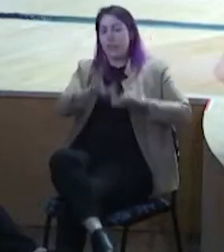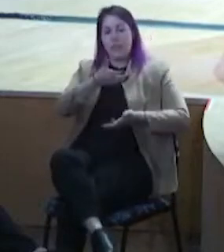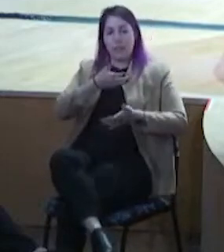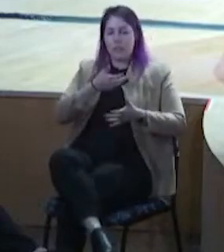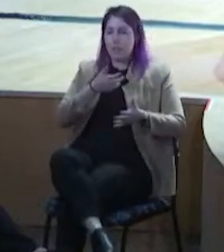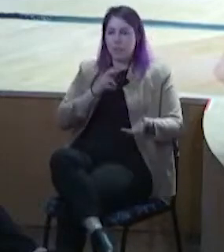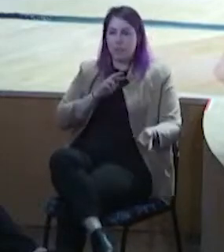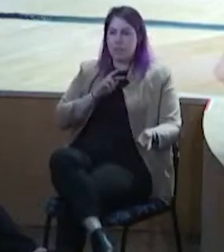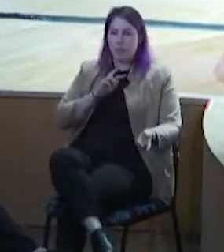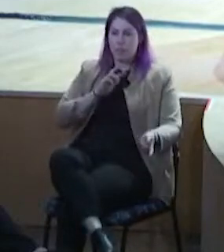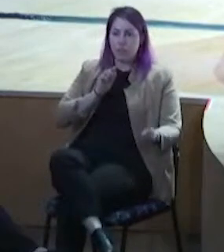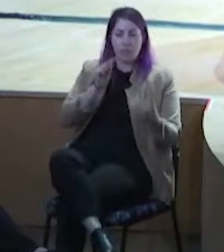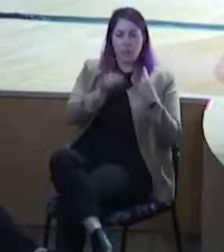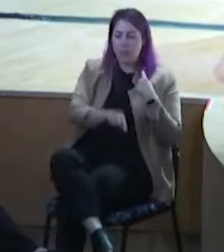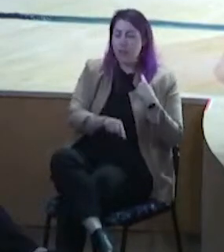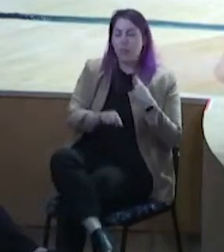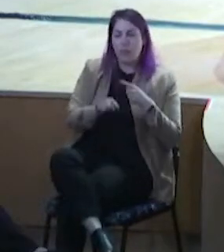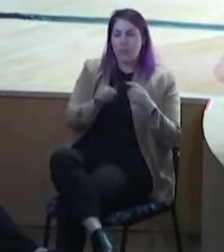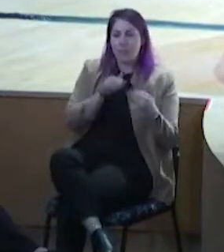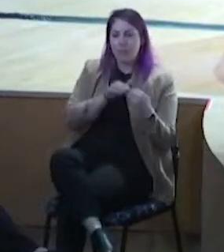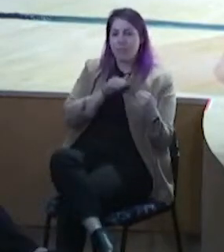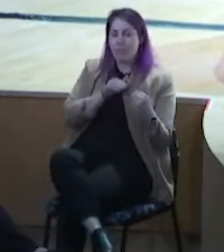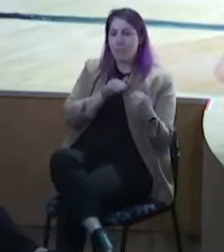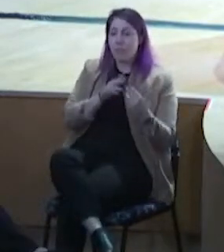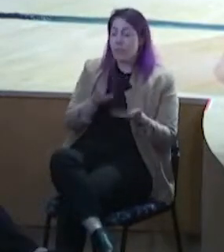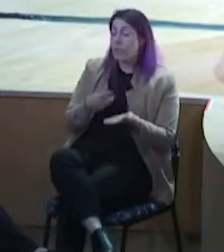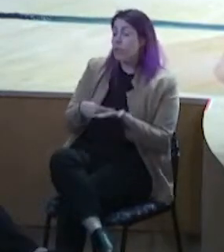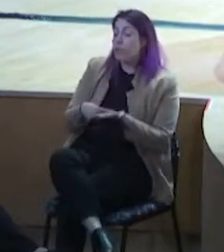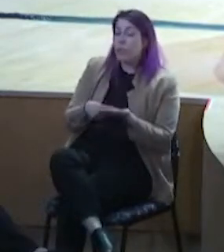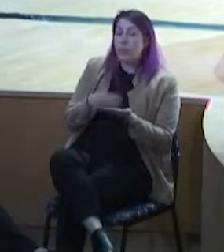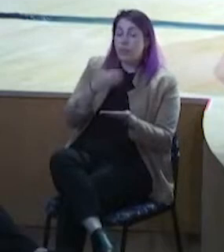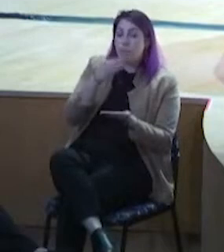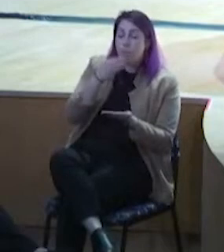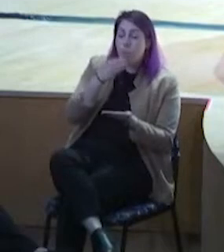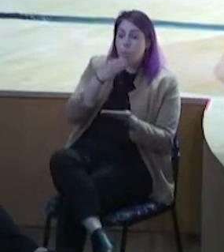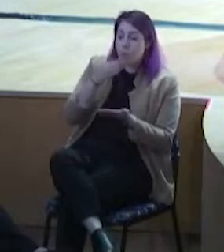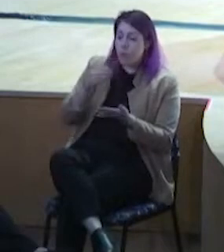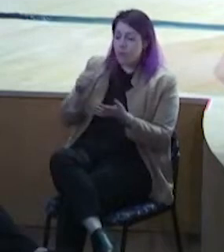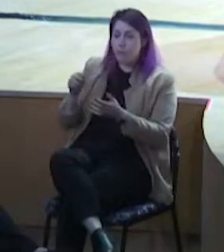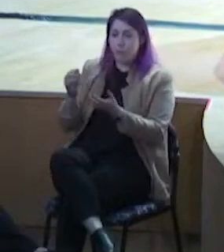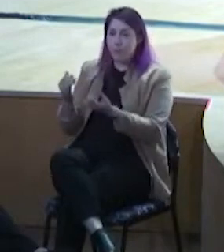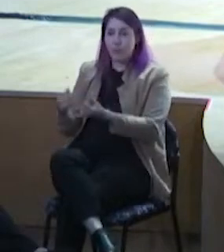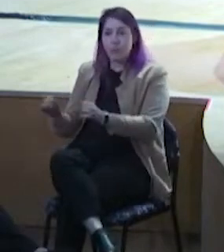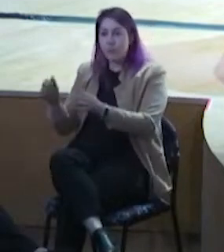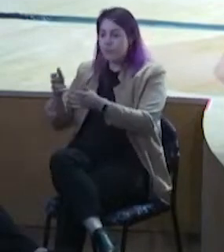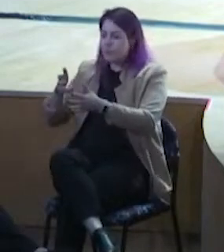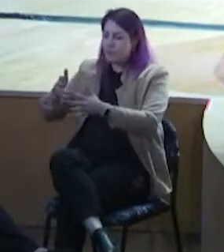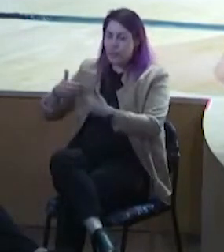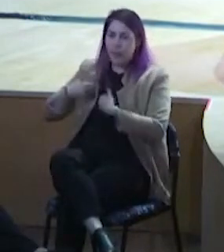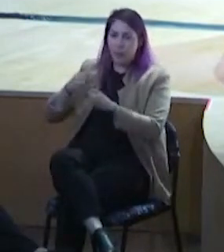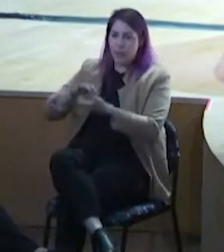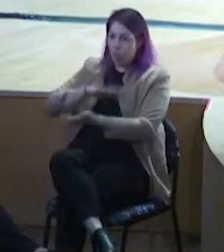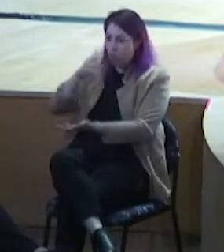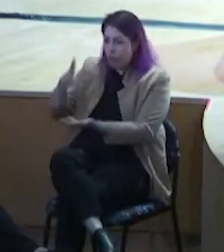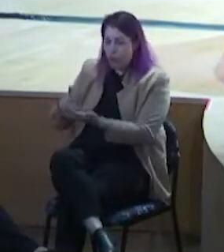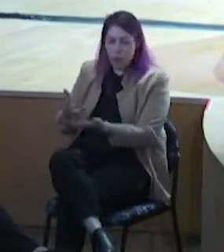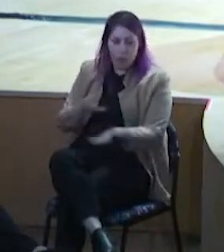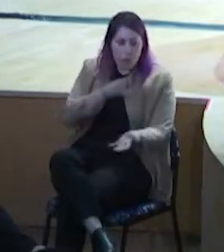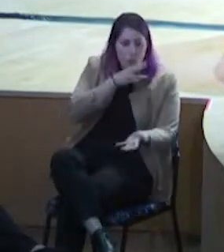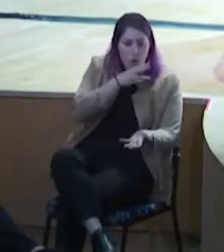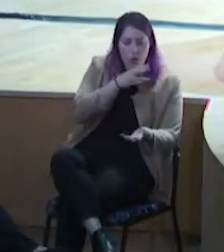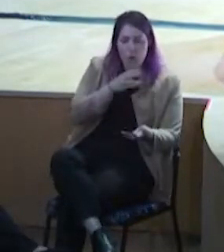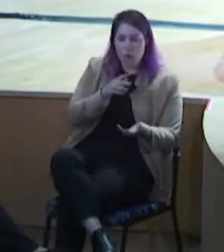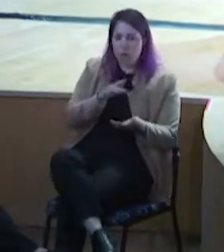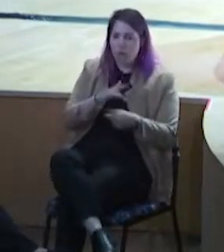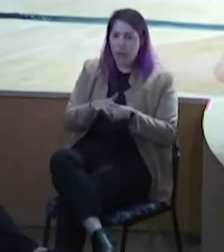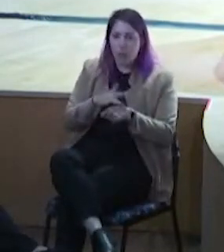is, that's how it's really maintained. So when we talk about food sovereignty, when we talk about drinking water, we talk about opening rivers back, those